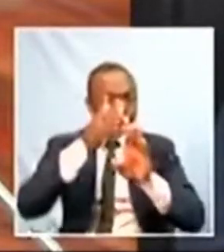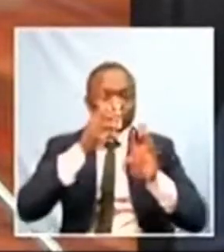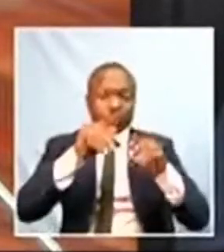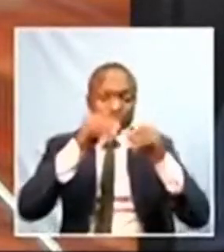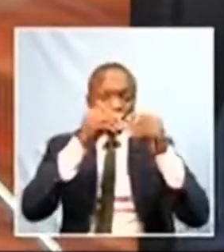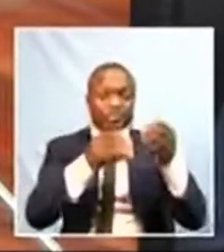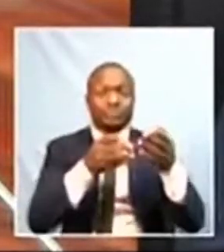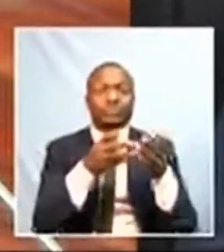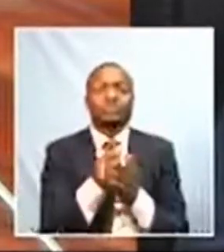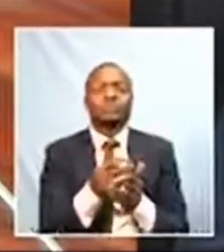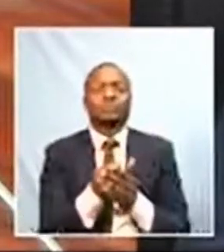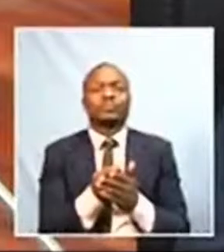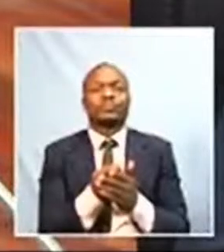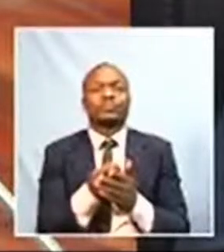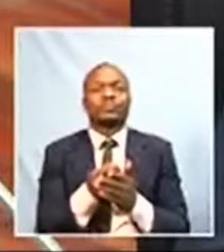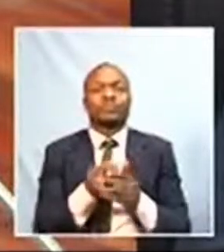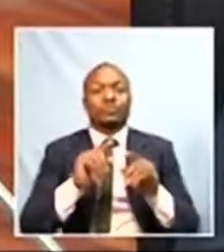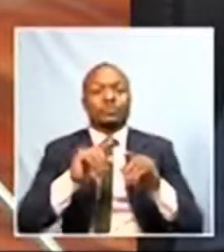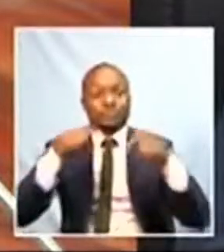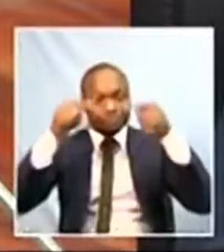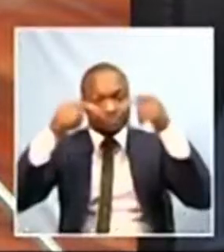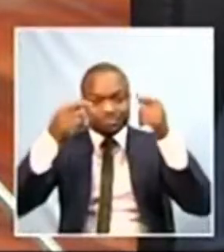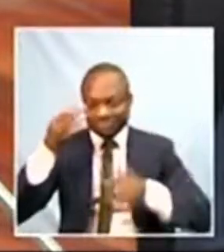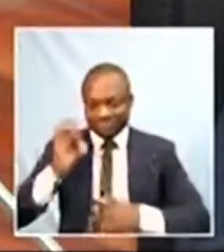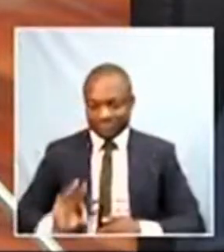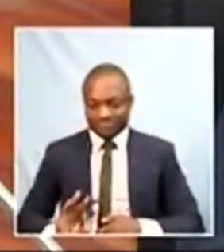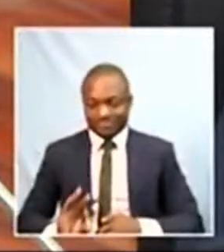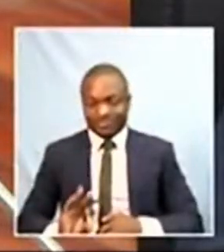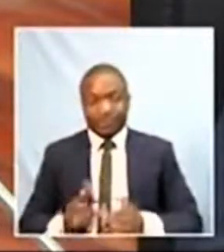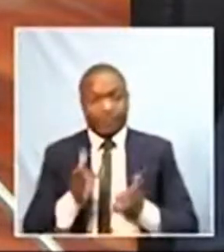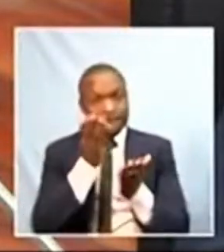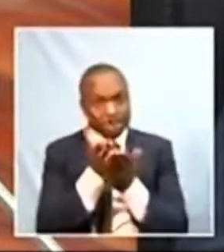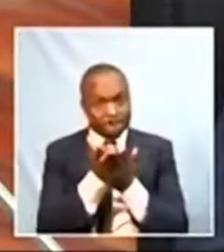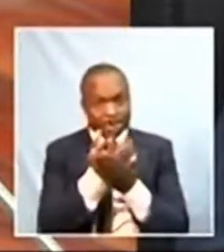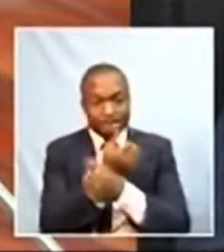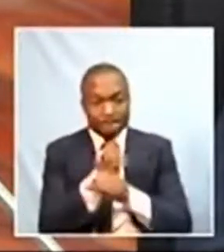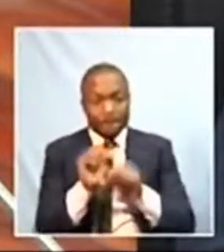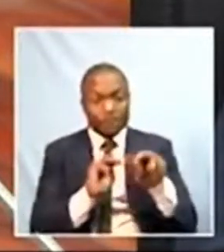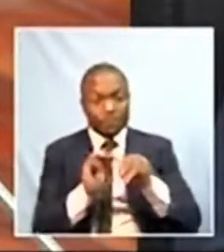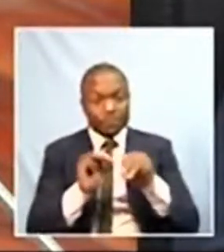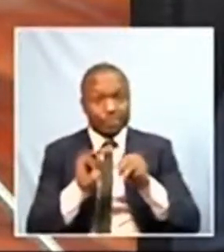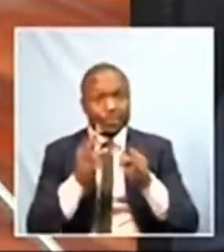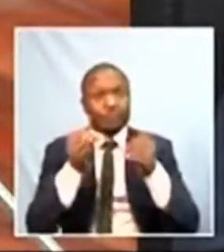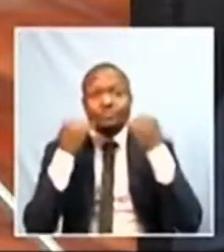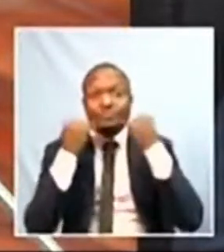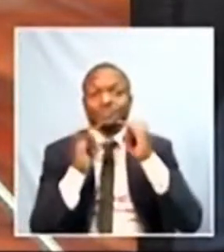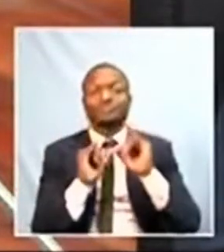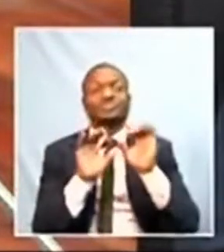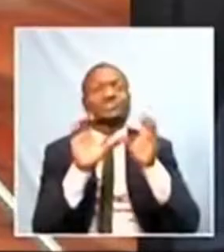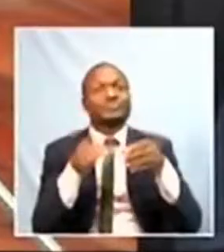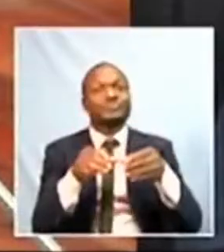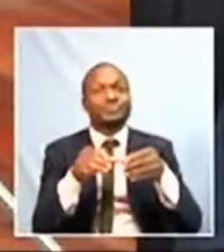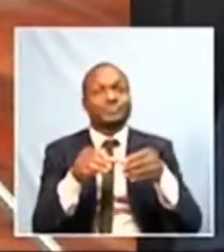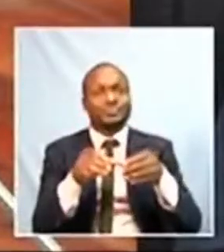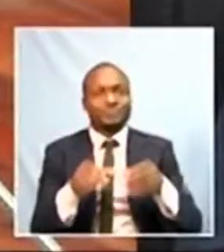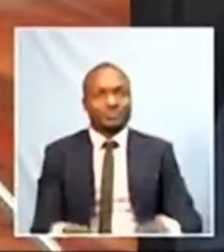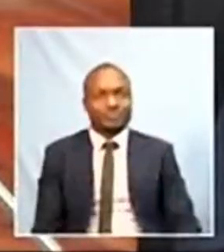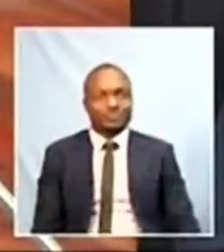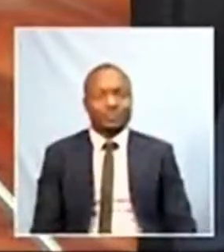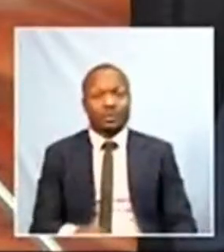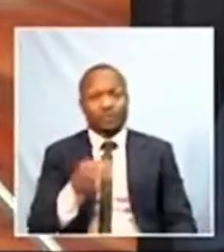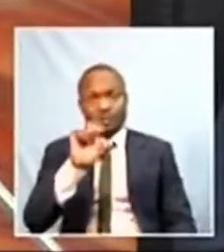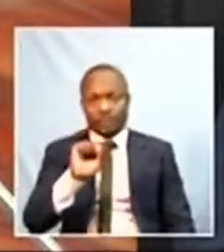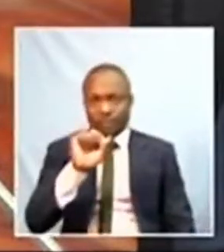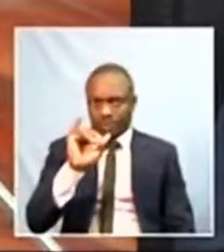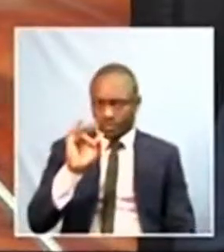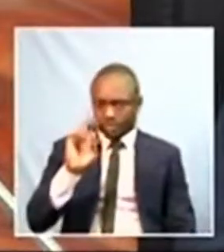under review to successful beneficiaries. Remedial measures, management wishes to inform the committee that SIKONGO